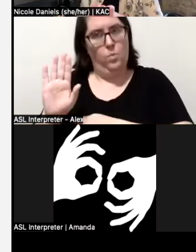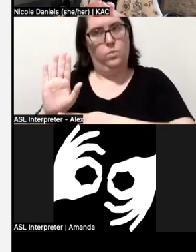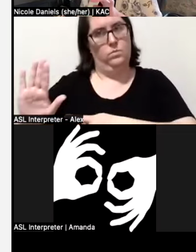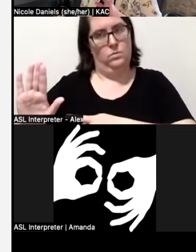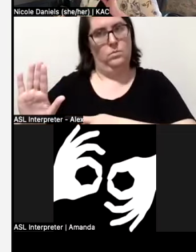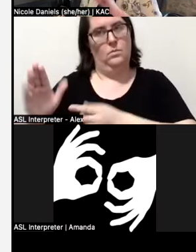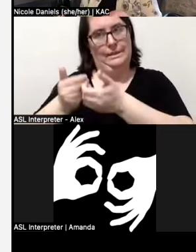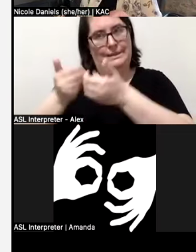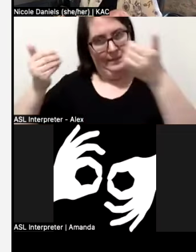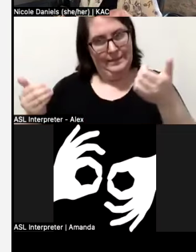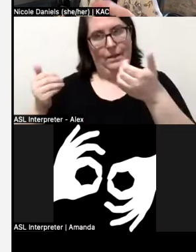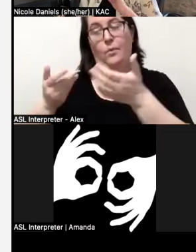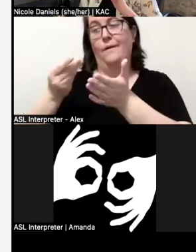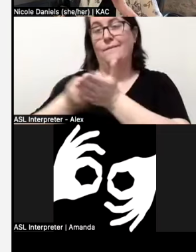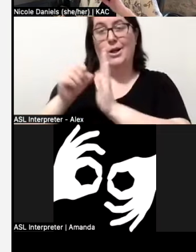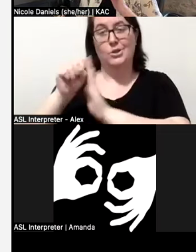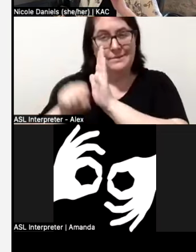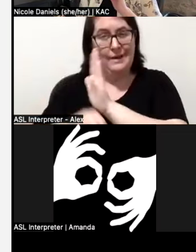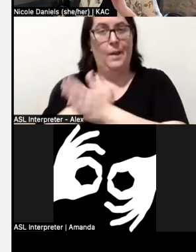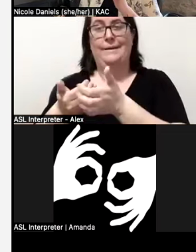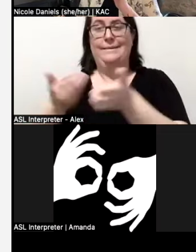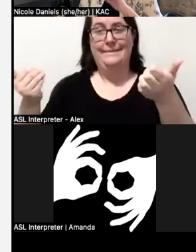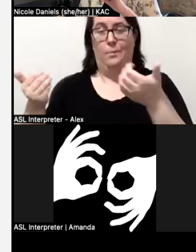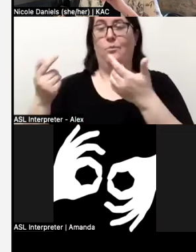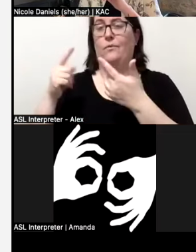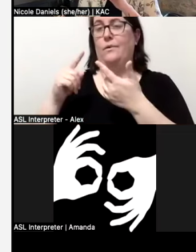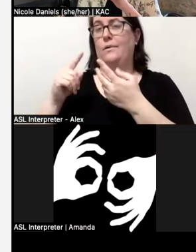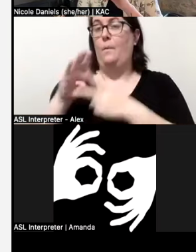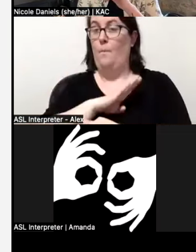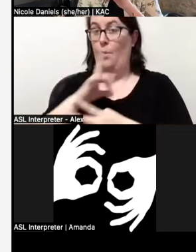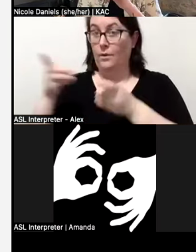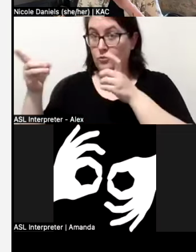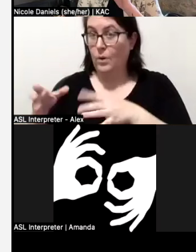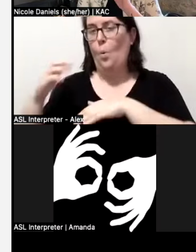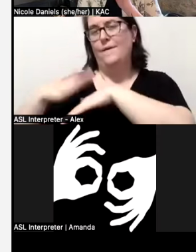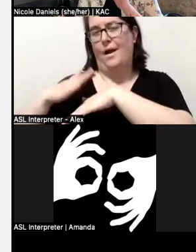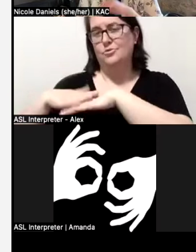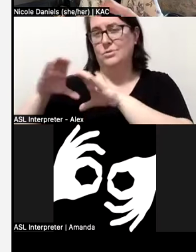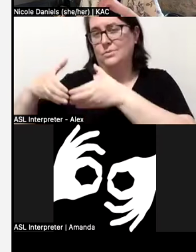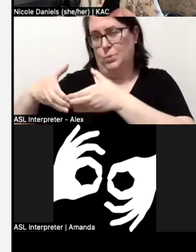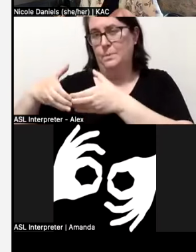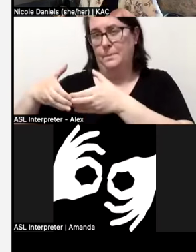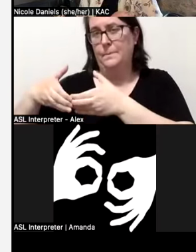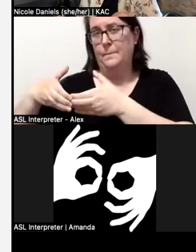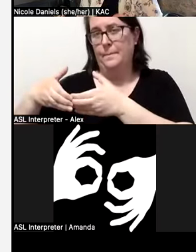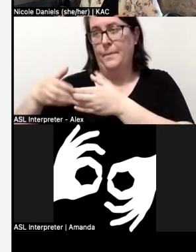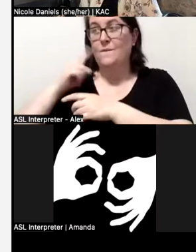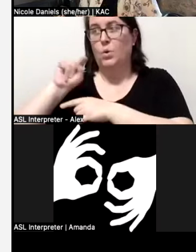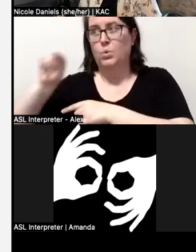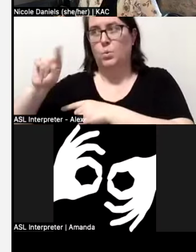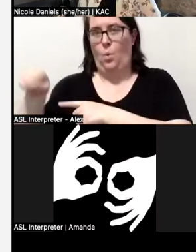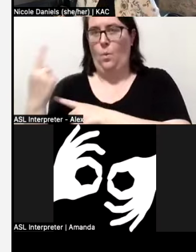and itemized financial statement, as well as a board of directors or advisory body that is solely responsible for